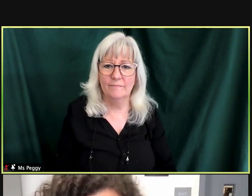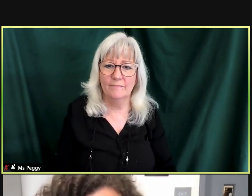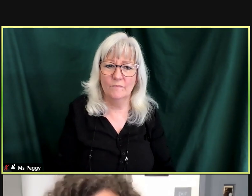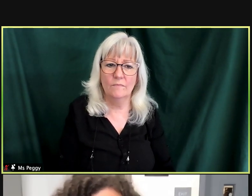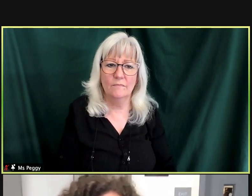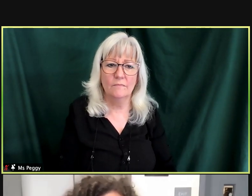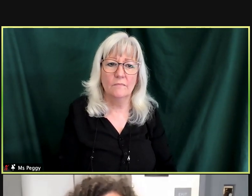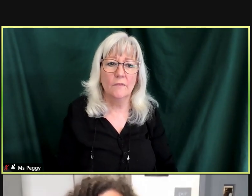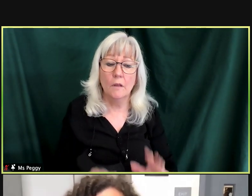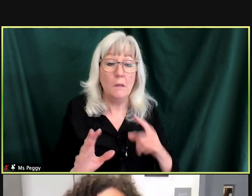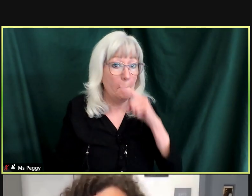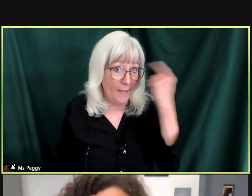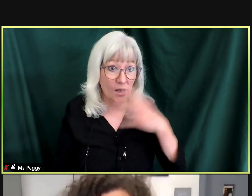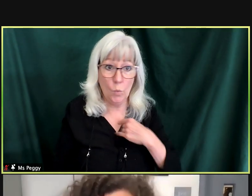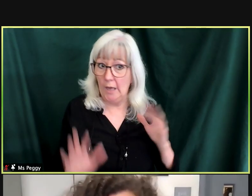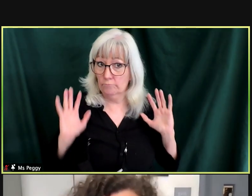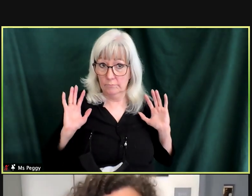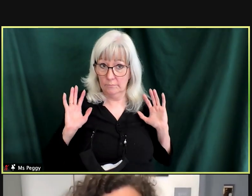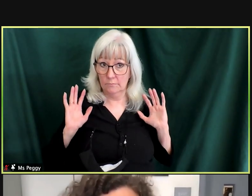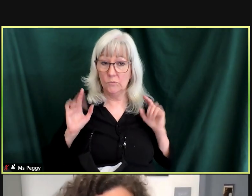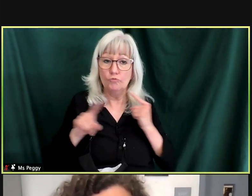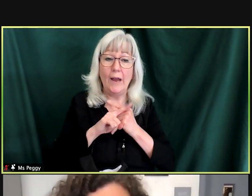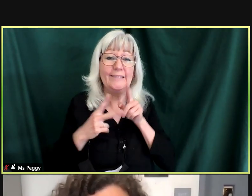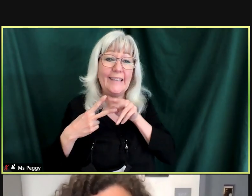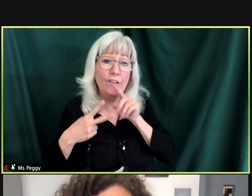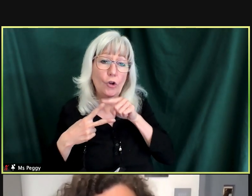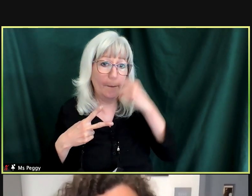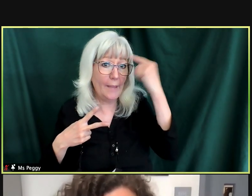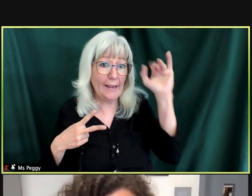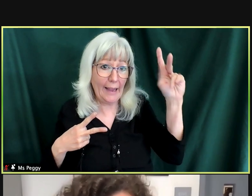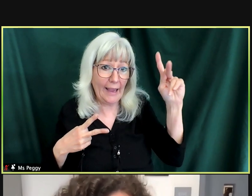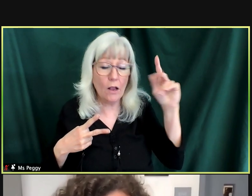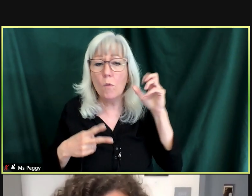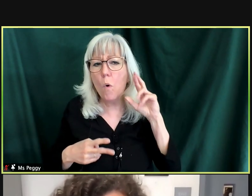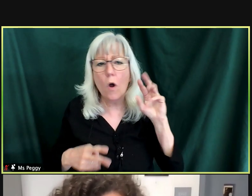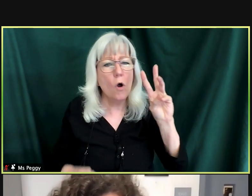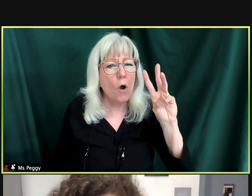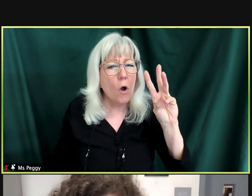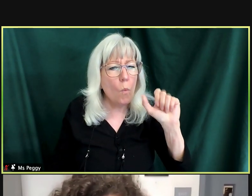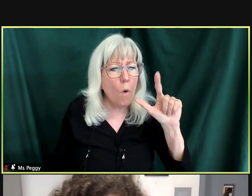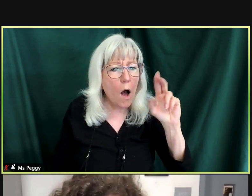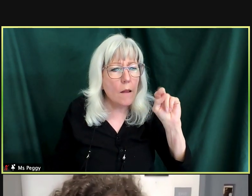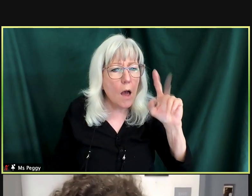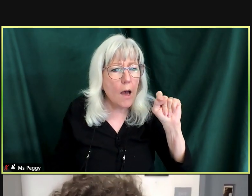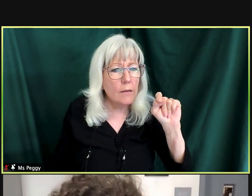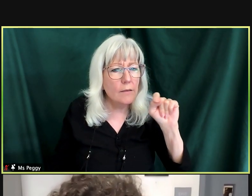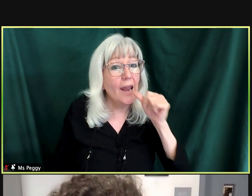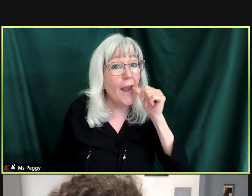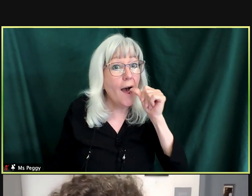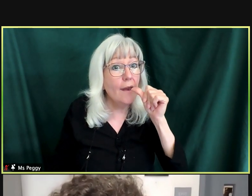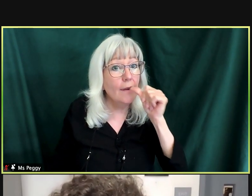It's only black and white, right? He's either using black ink or walnut ink, which is brown.